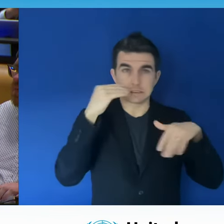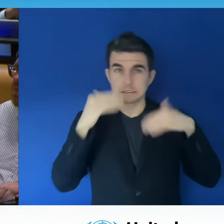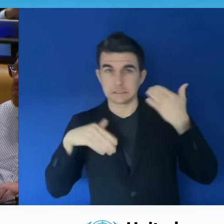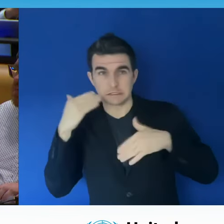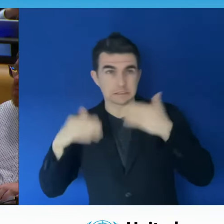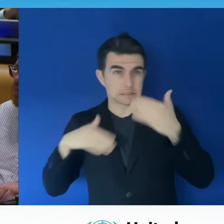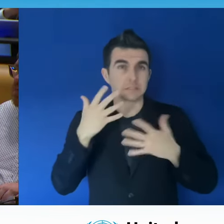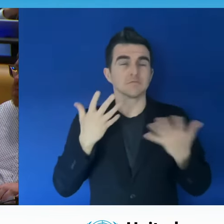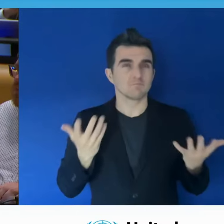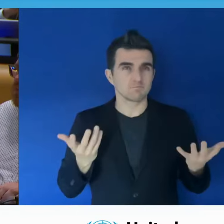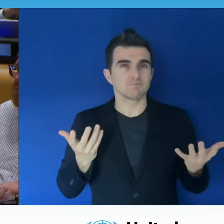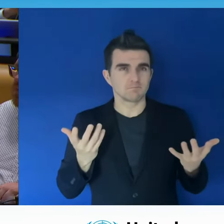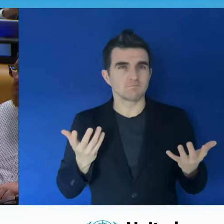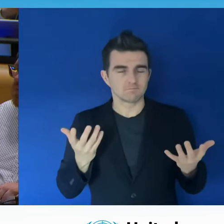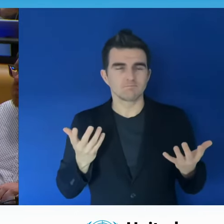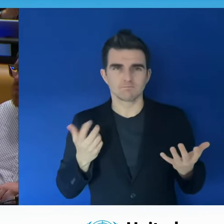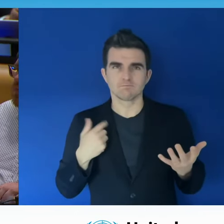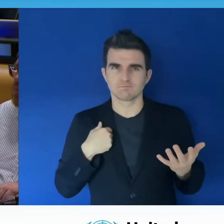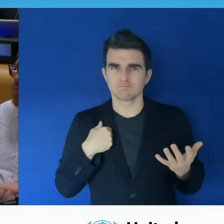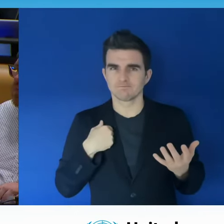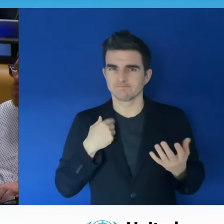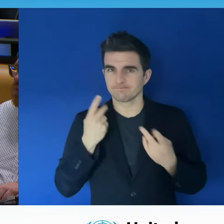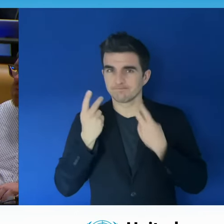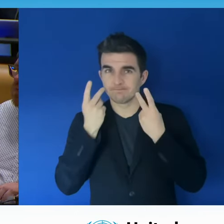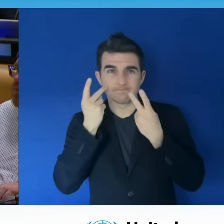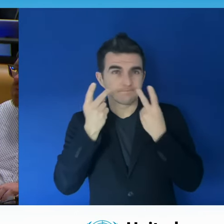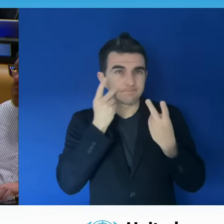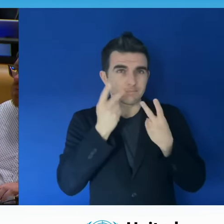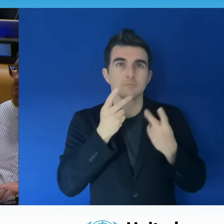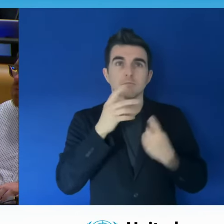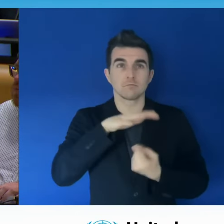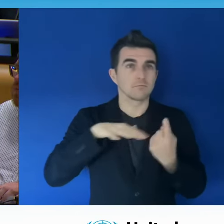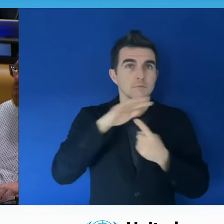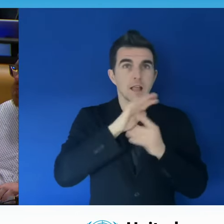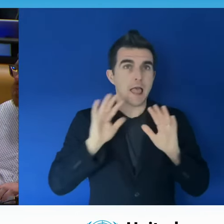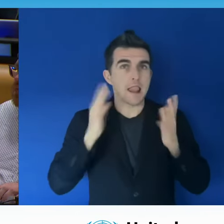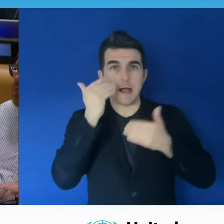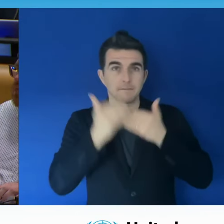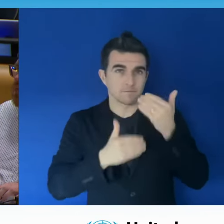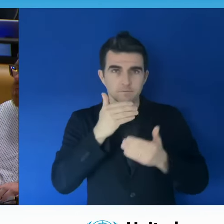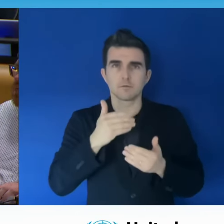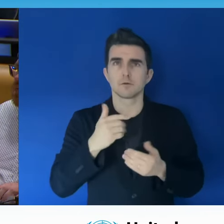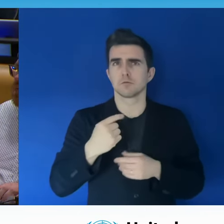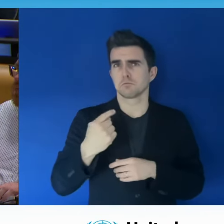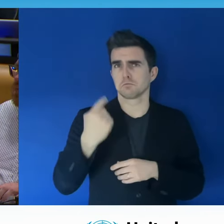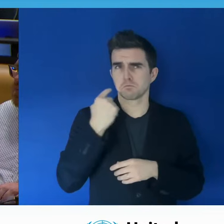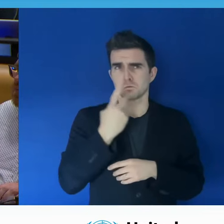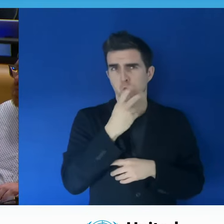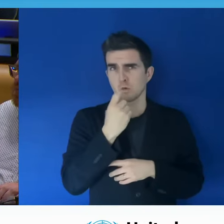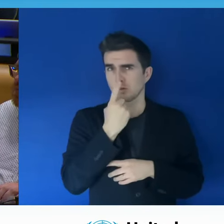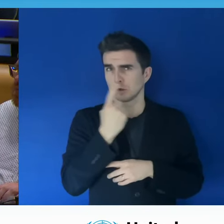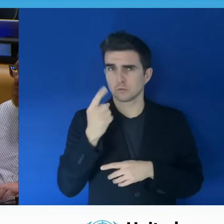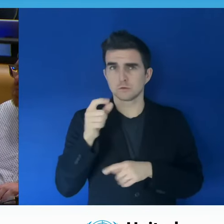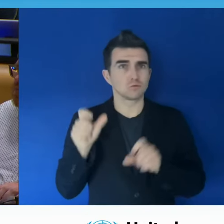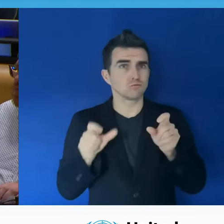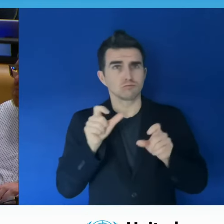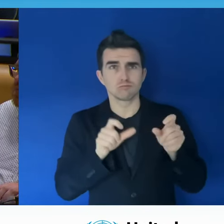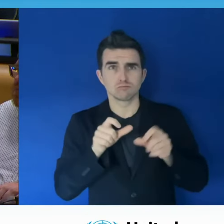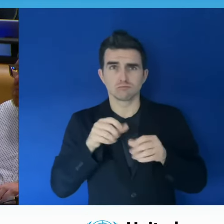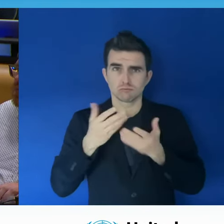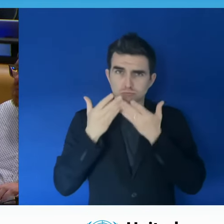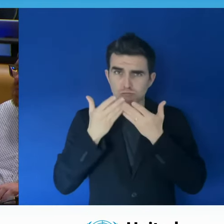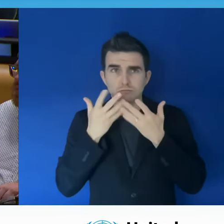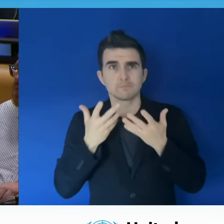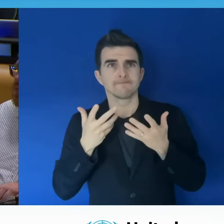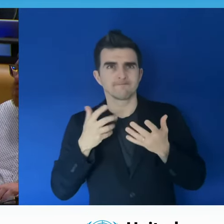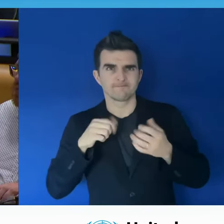to defend the environment, which came in subsequent years, the so-called feminist wave of 2018, or the mobilizations of 2019. At the